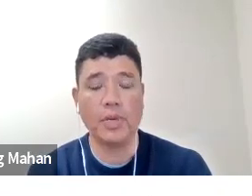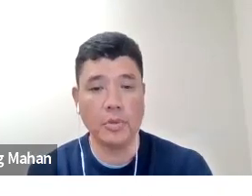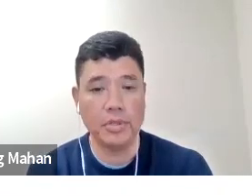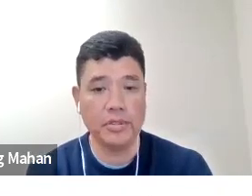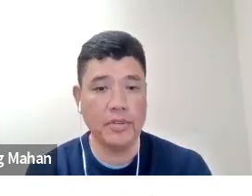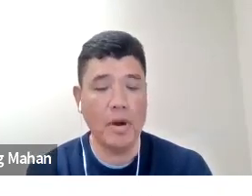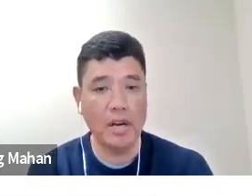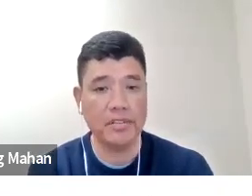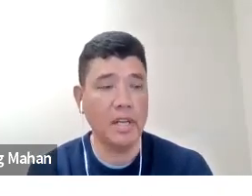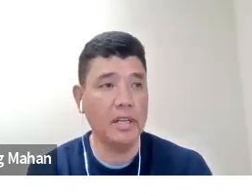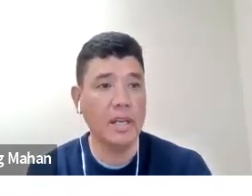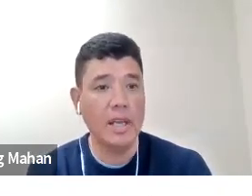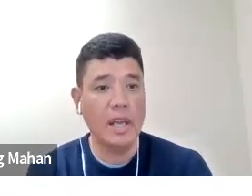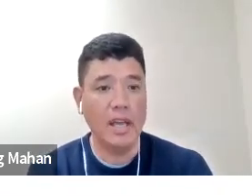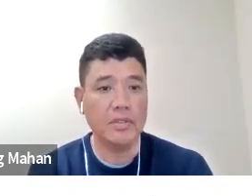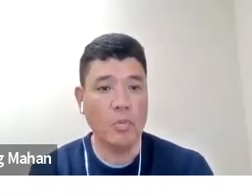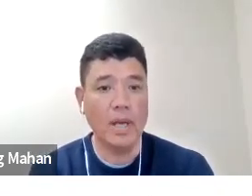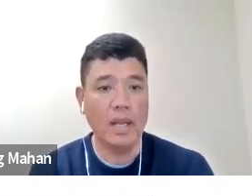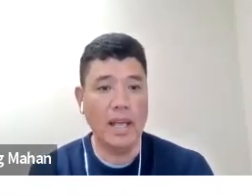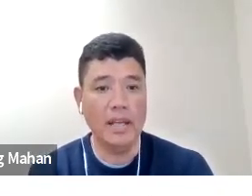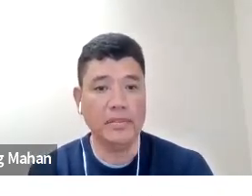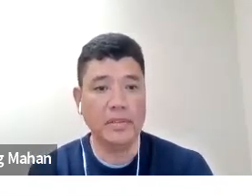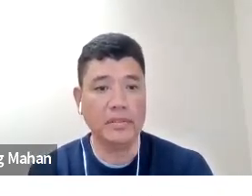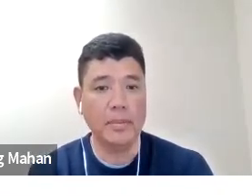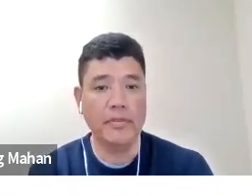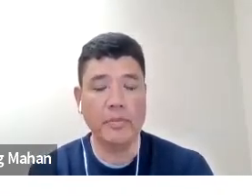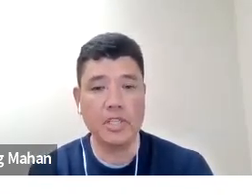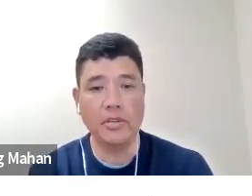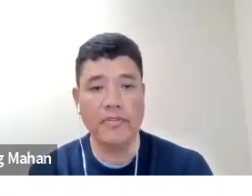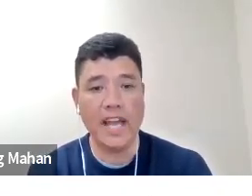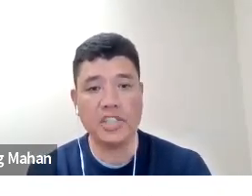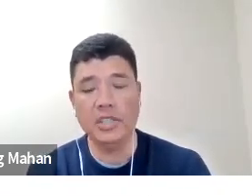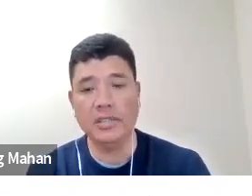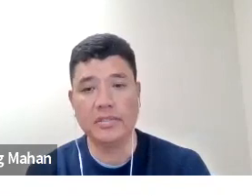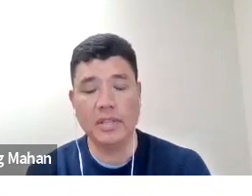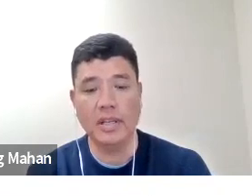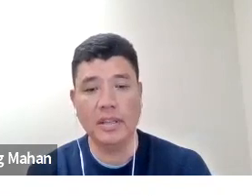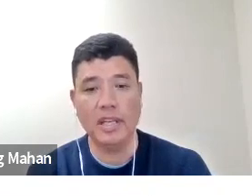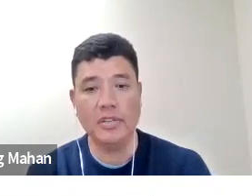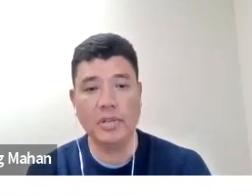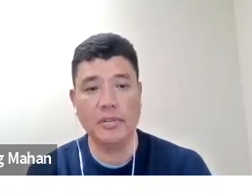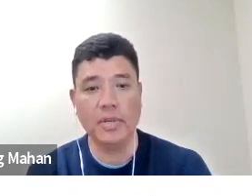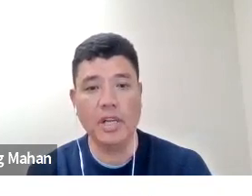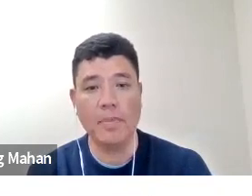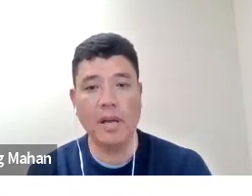highlight what these are and what folks can expect from these resources.